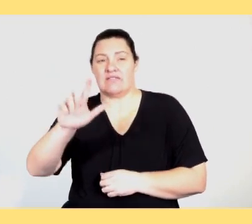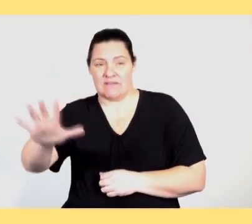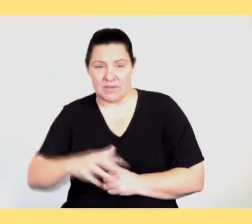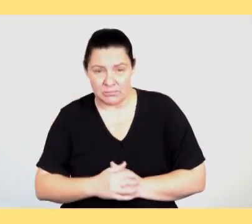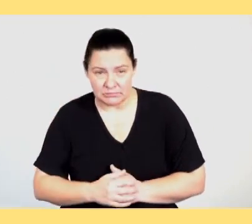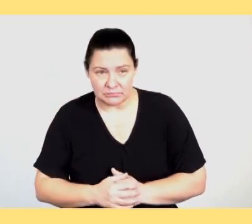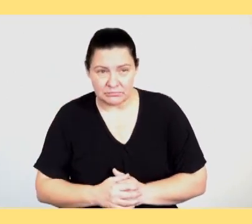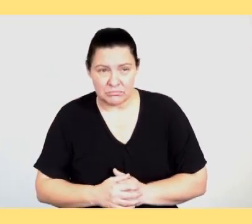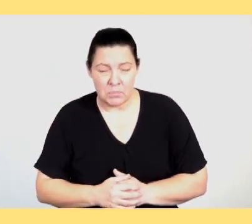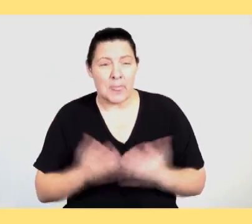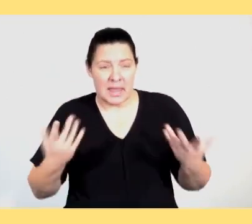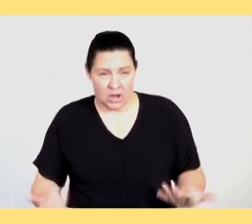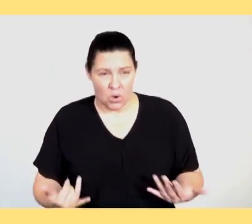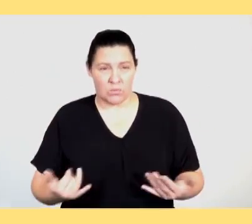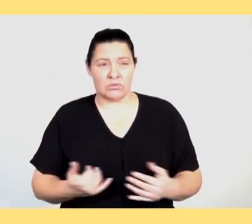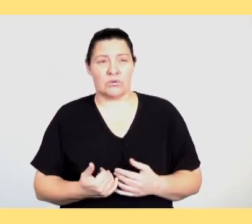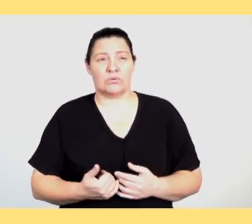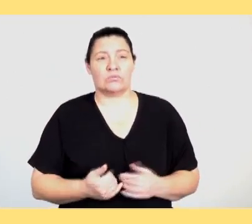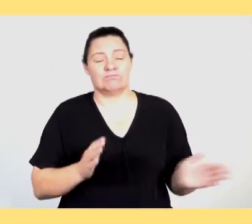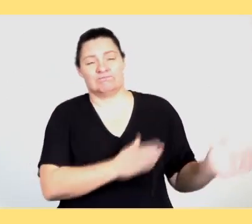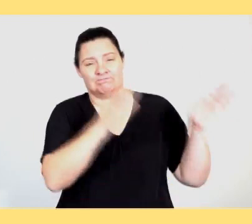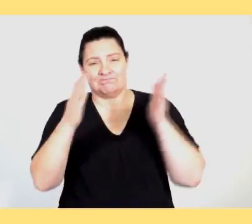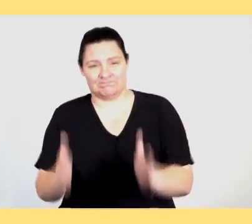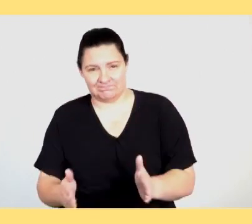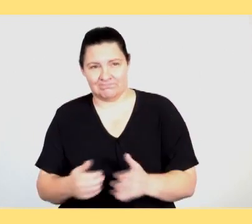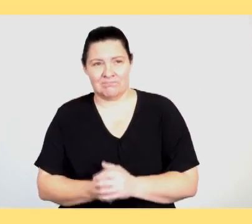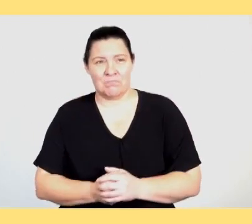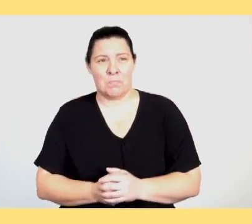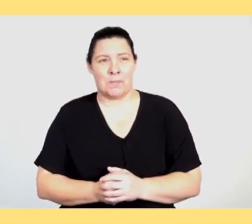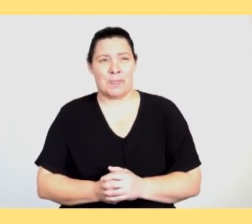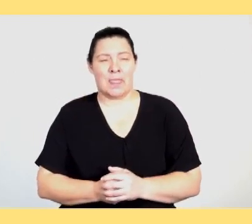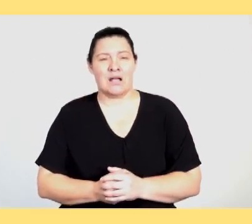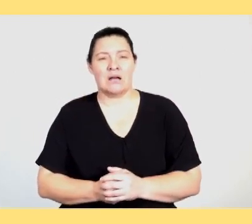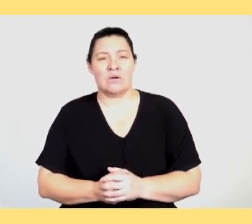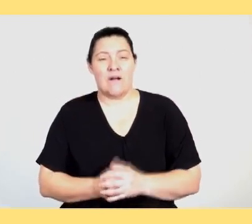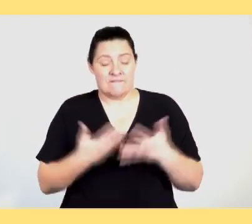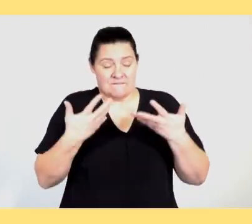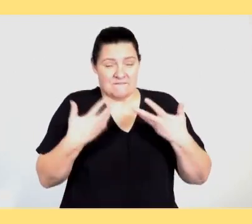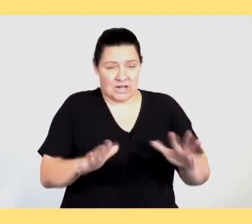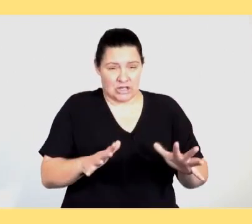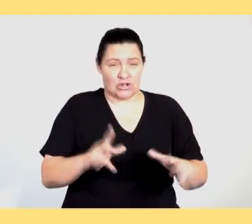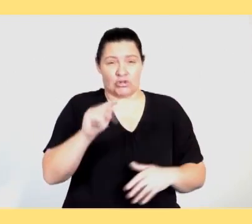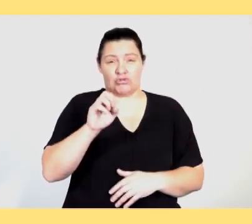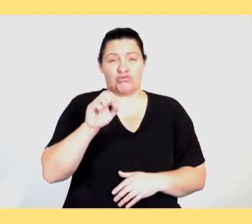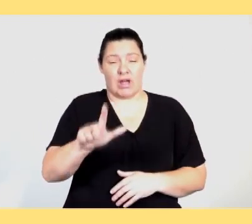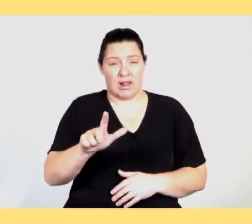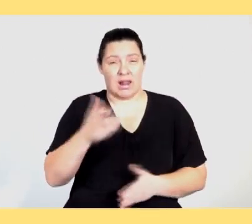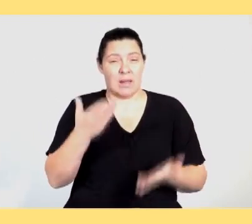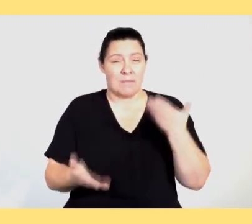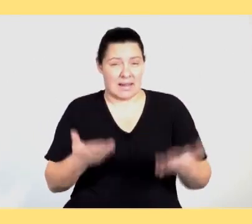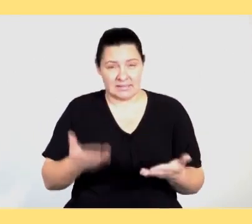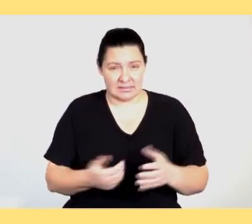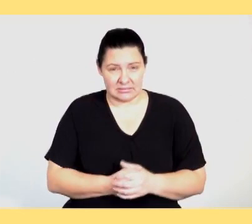23,675. Okay, let's quickly move on to the next aspect. Now, once you are done